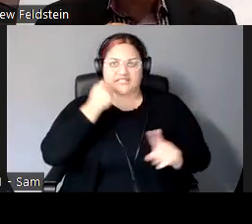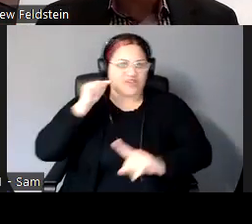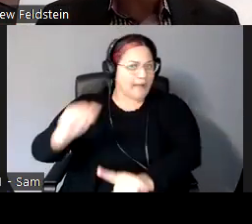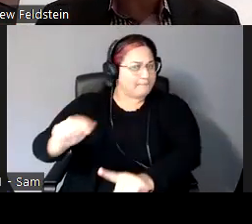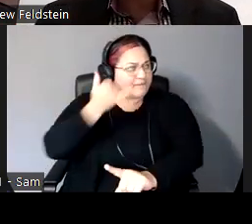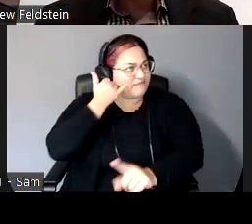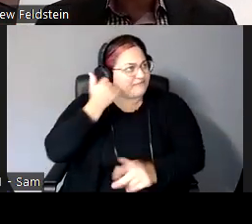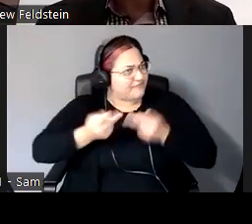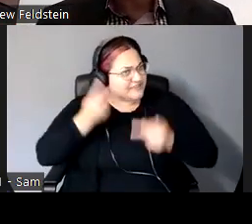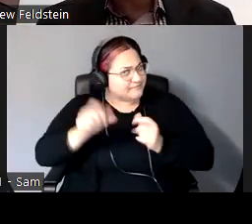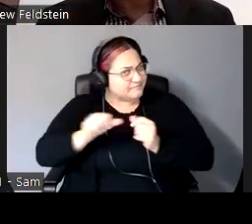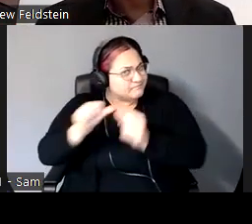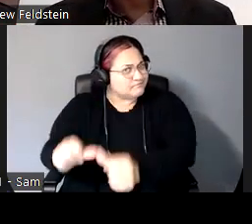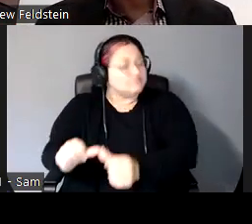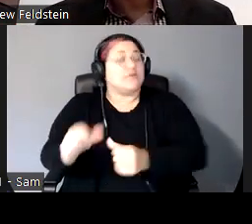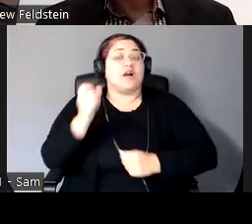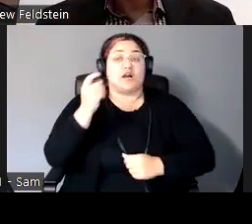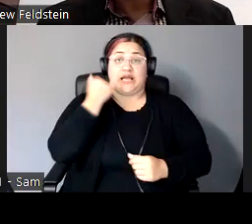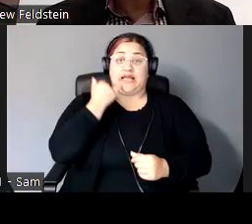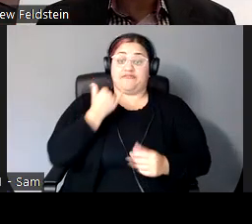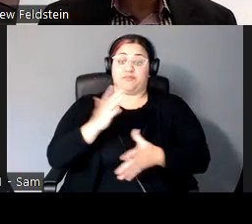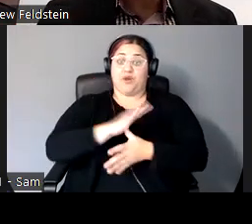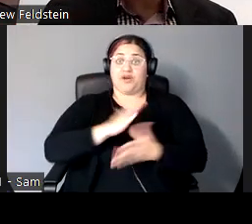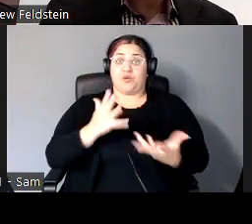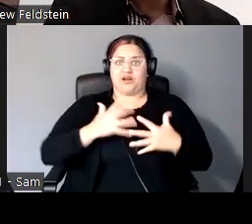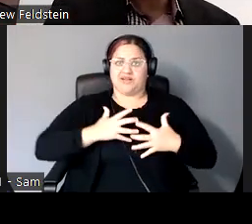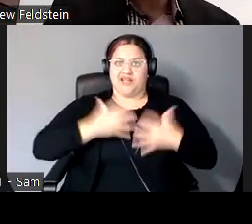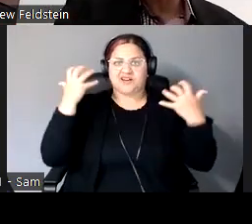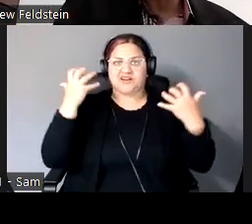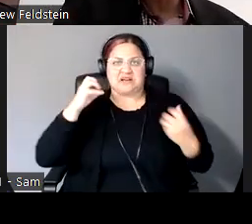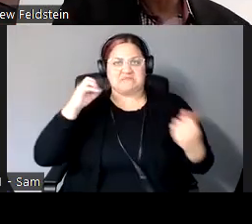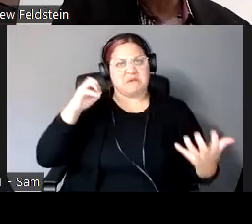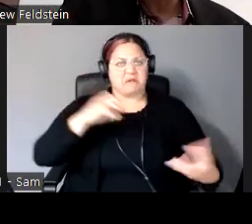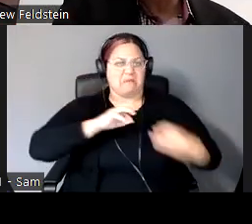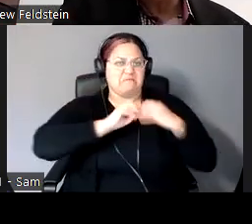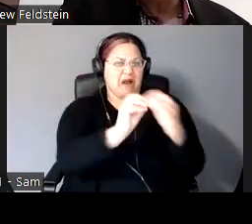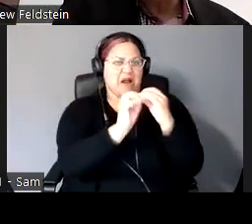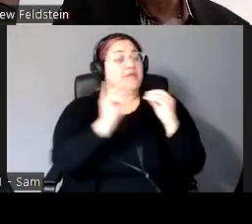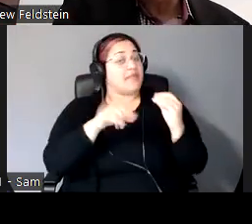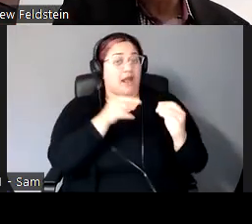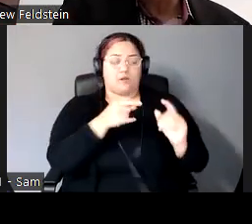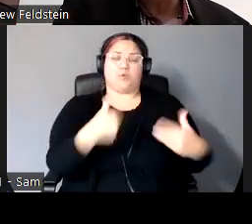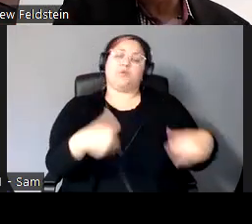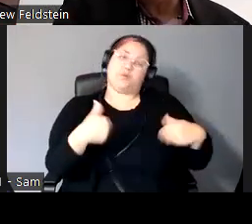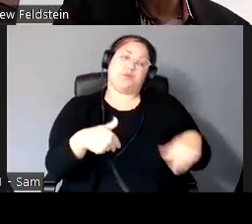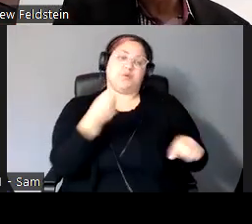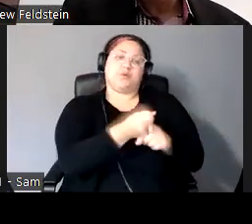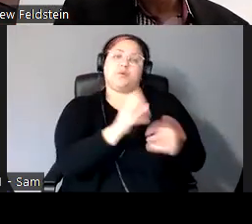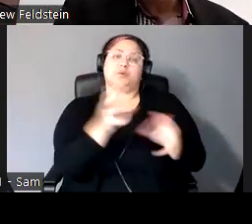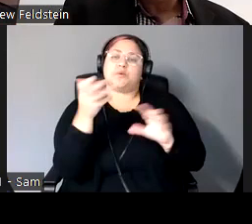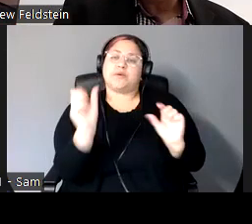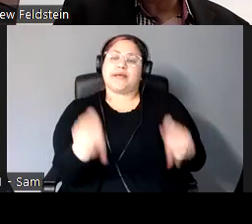on anger, because that anger, if it conveys over to a court, and I've seen cases with grandparents parenting